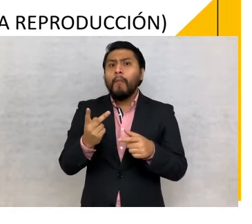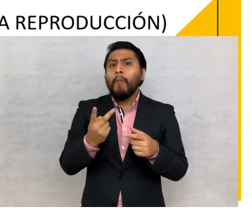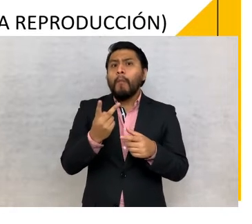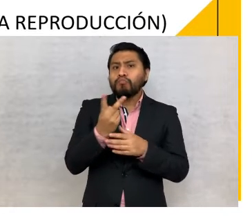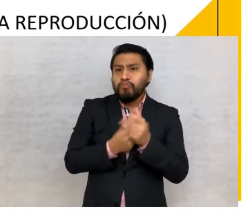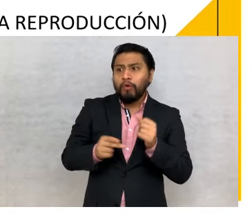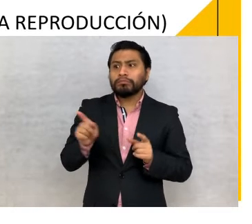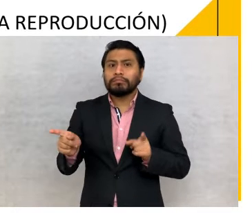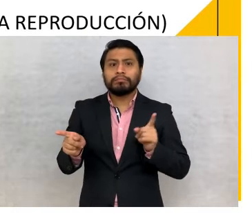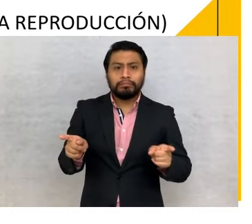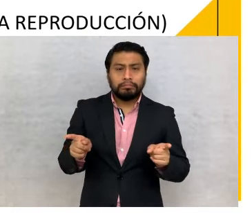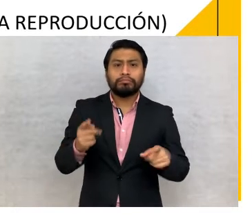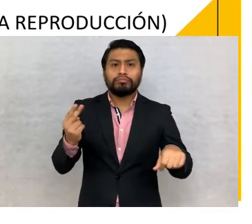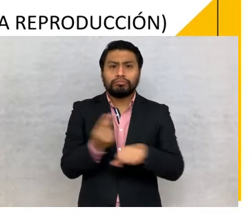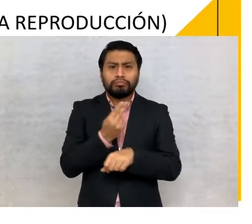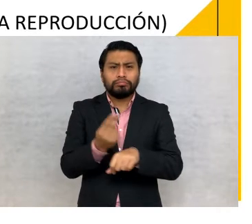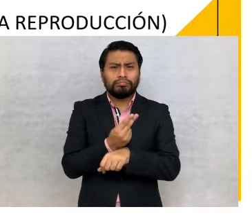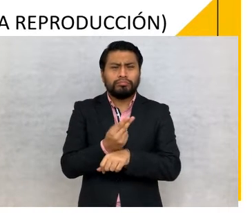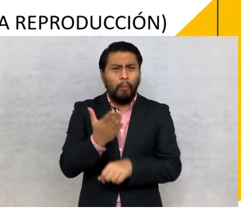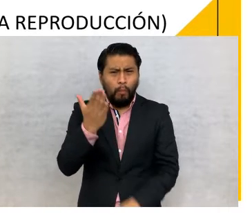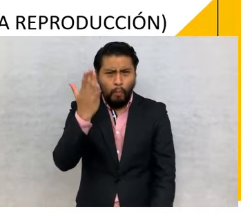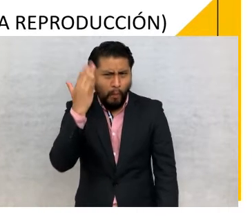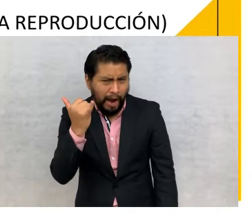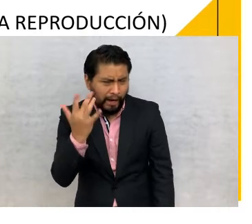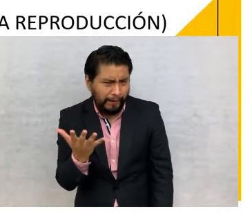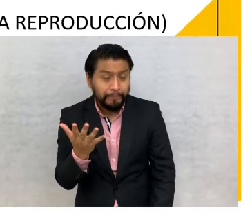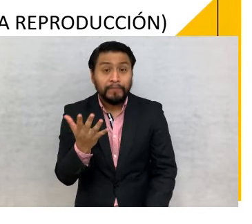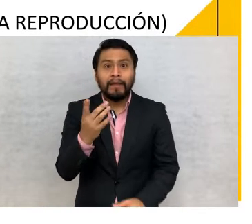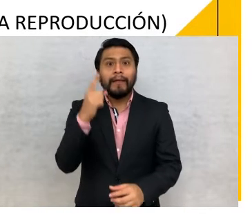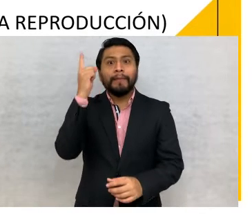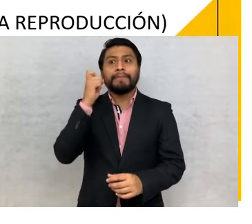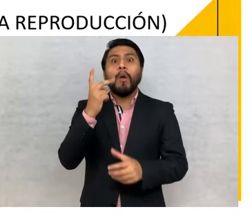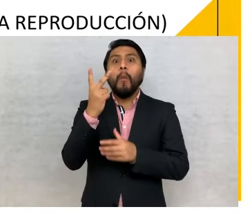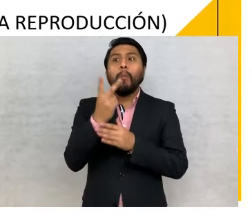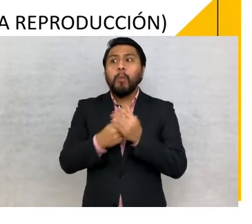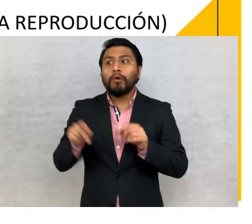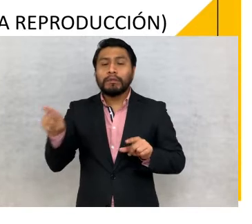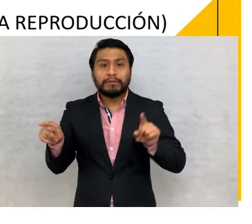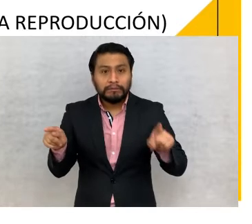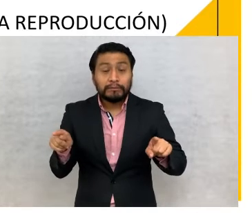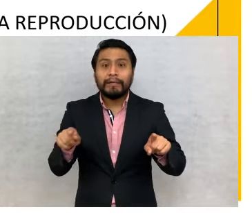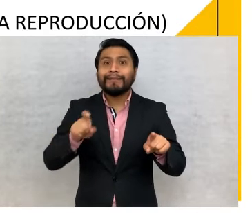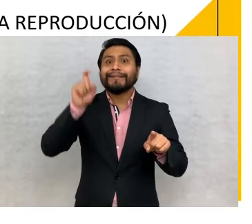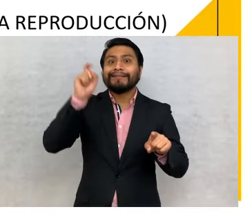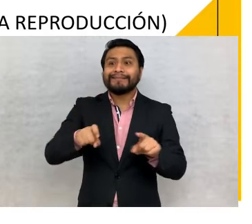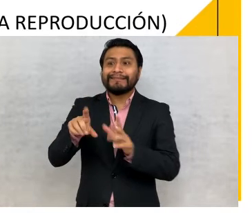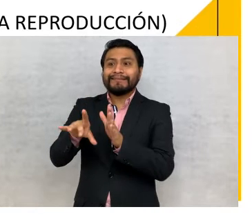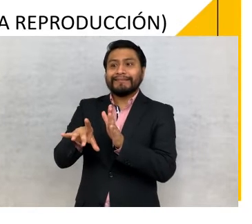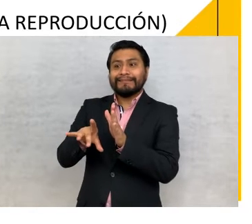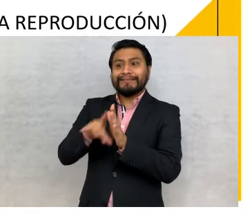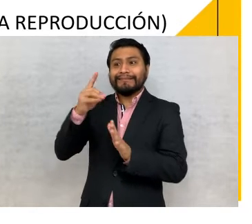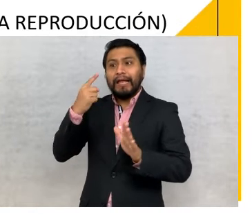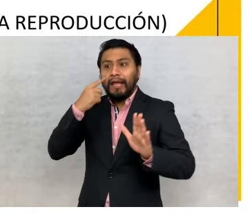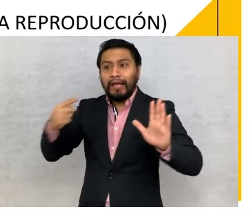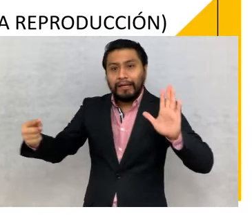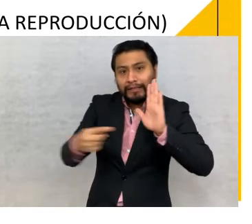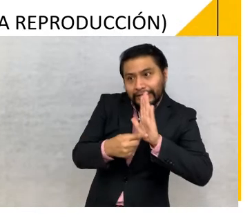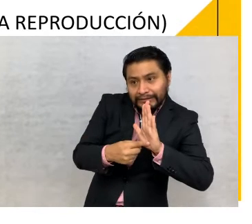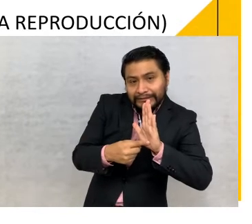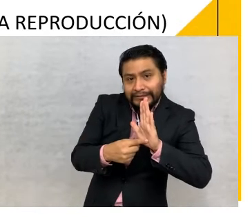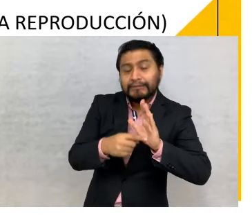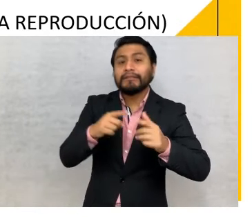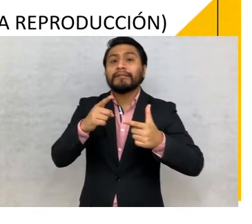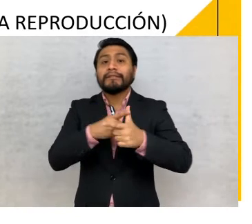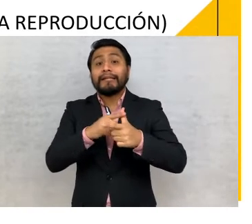Why? Well, because in all cases, it was necessary to identify, classify, rank,